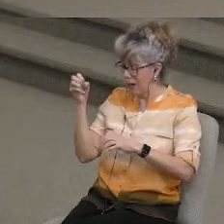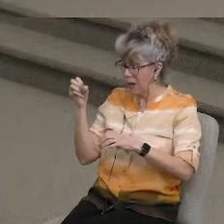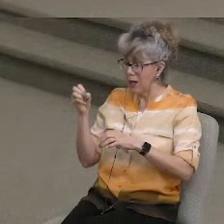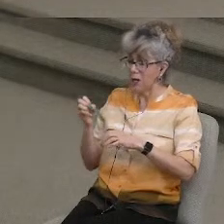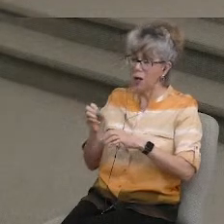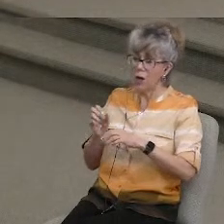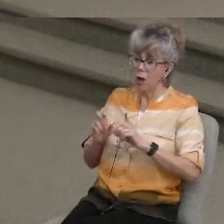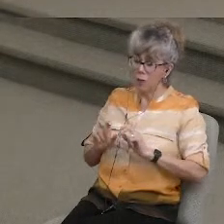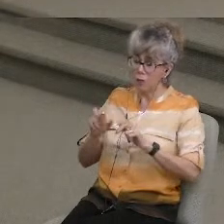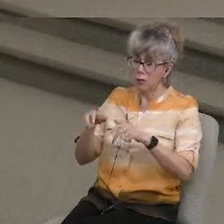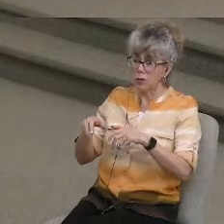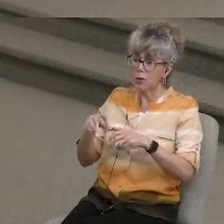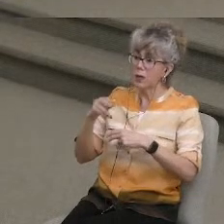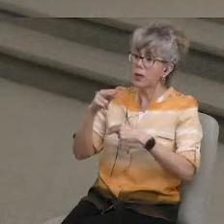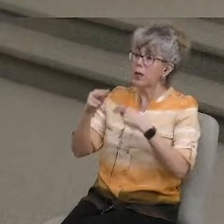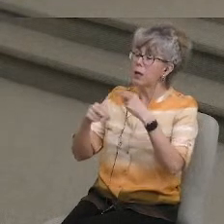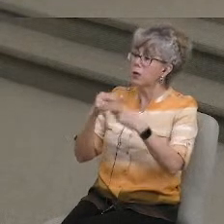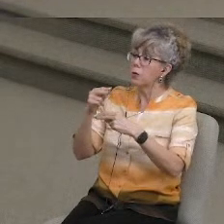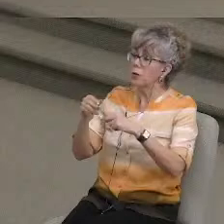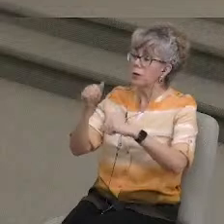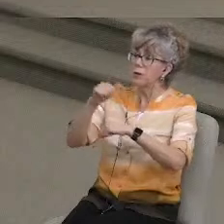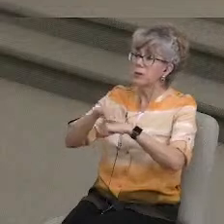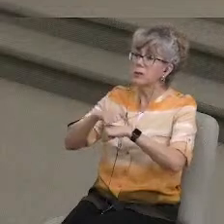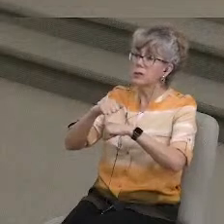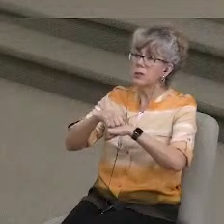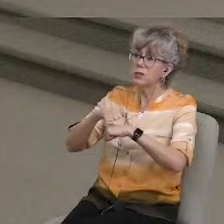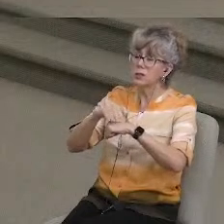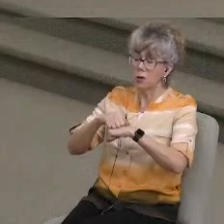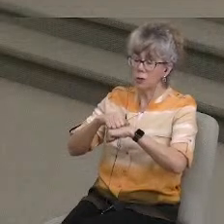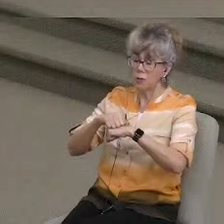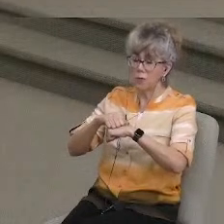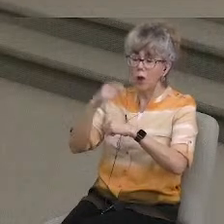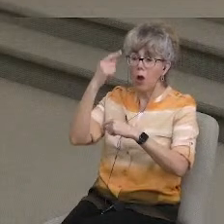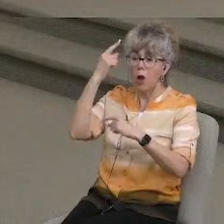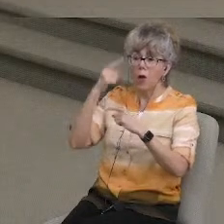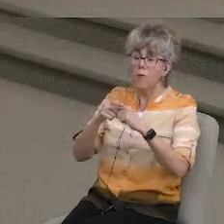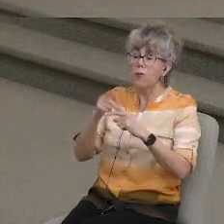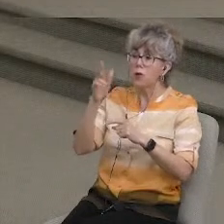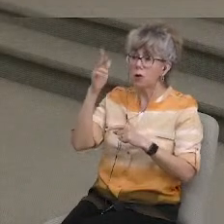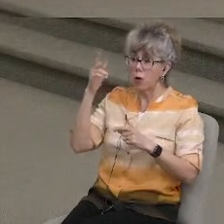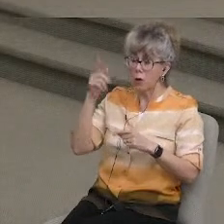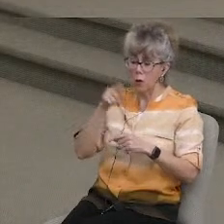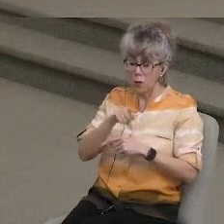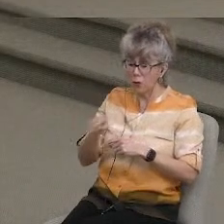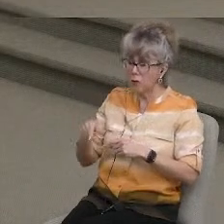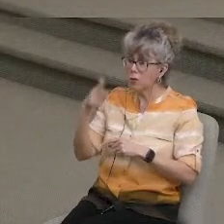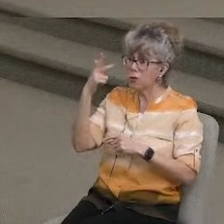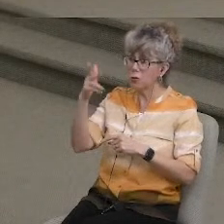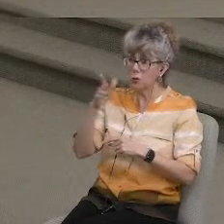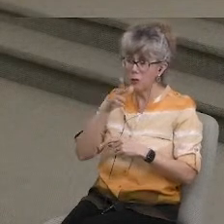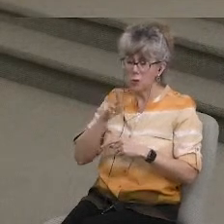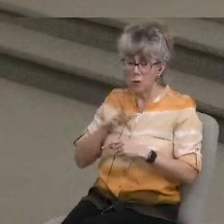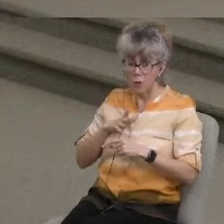He rolled away the stone so that those women and you and I could get into the presence of God.